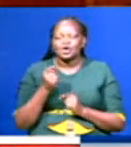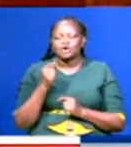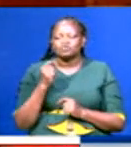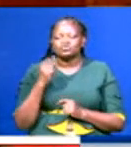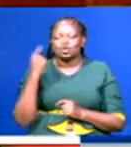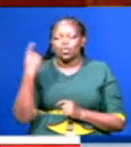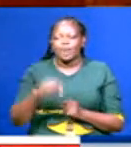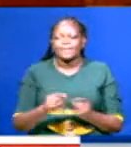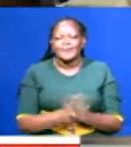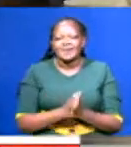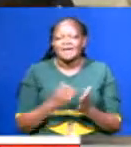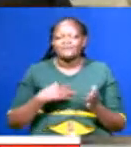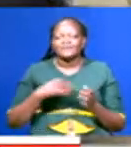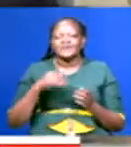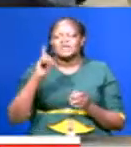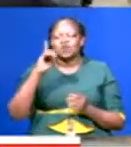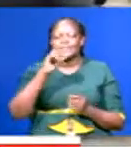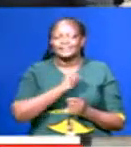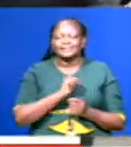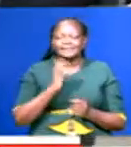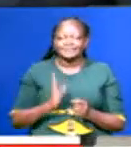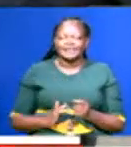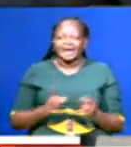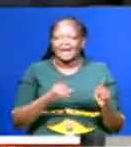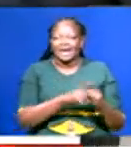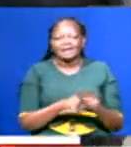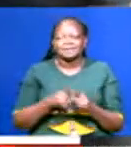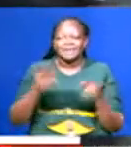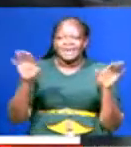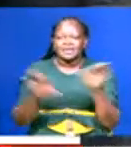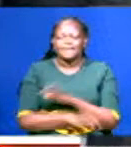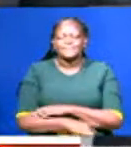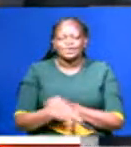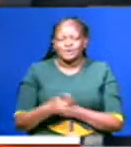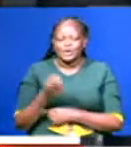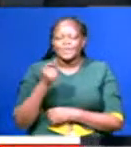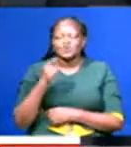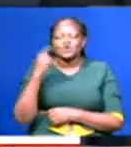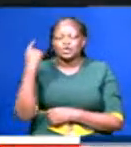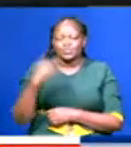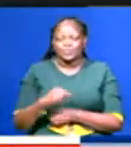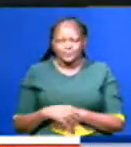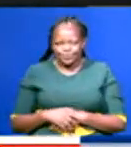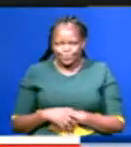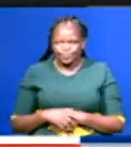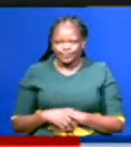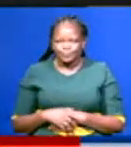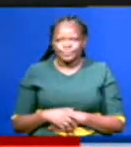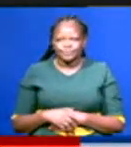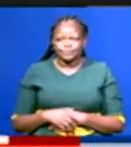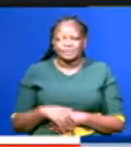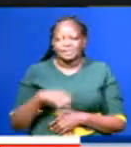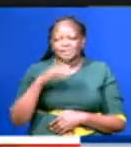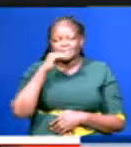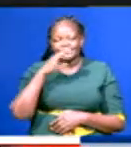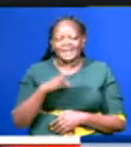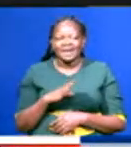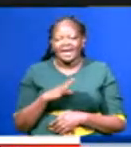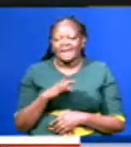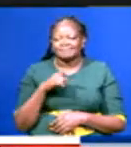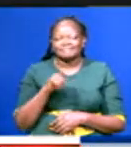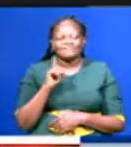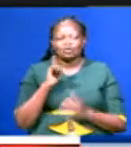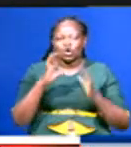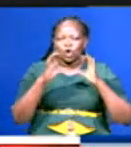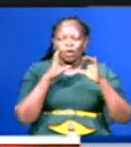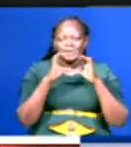install Nairobi Senator Edwin Sifuna as the deputy minority whip. The Senate Speaker is, however, yet to communicate